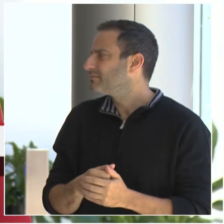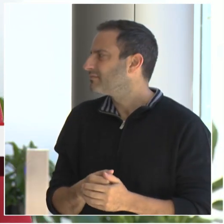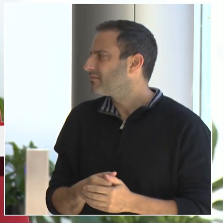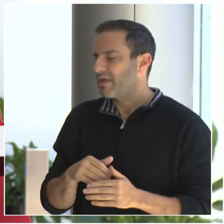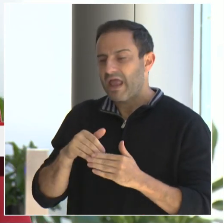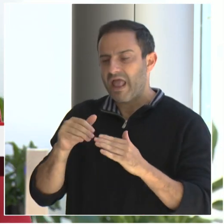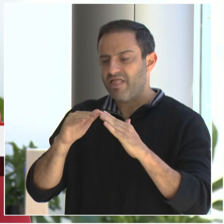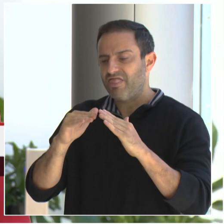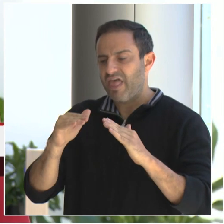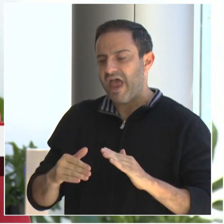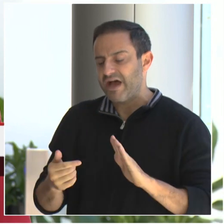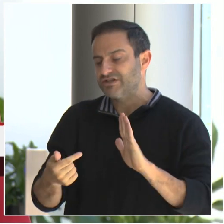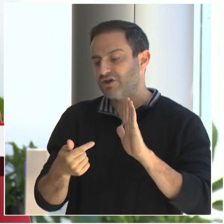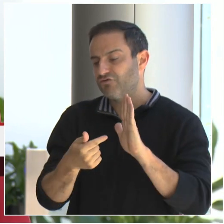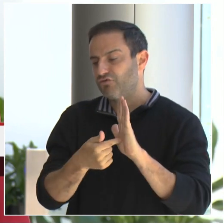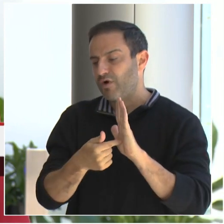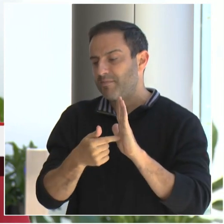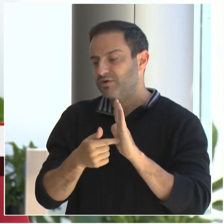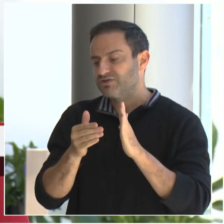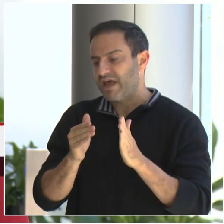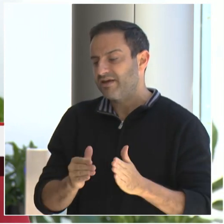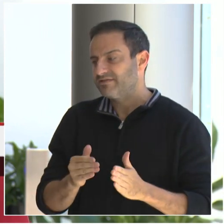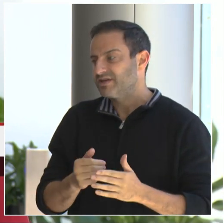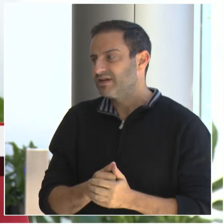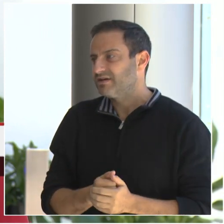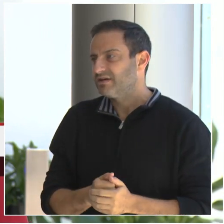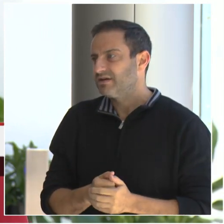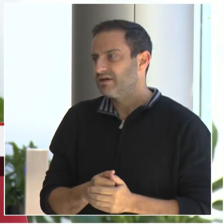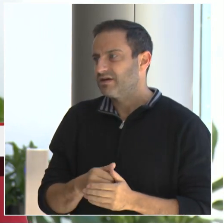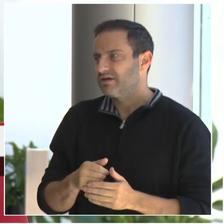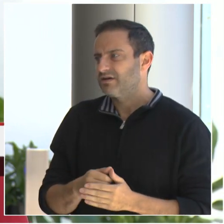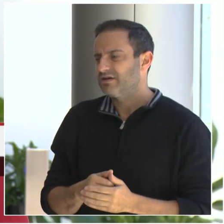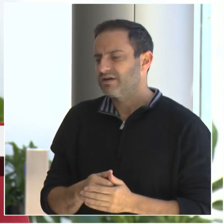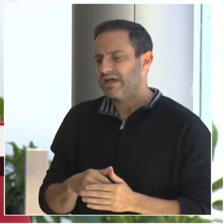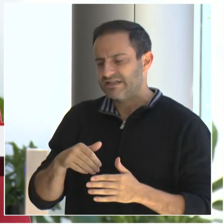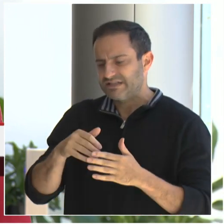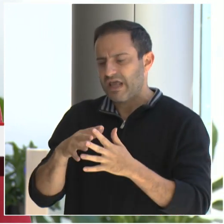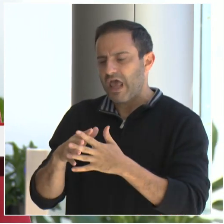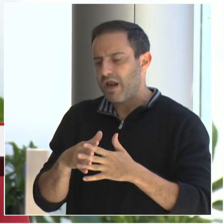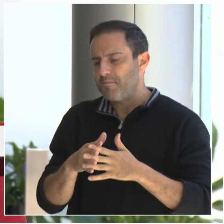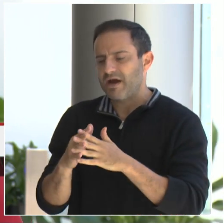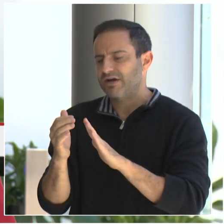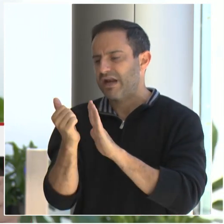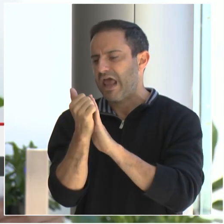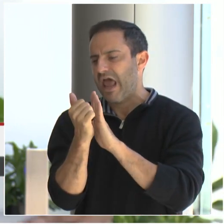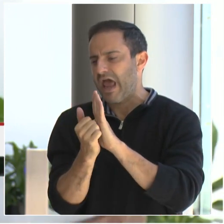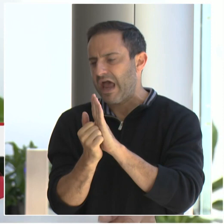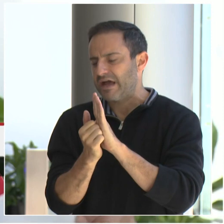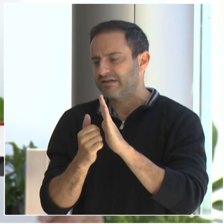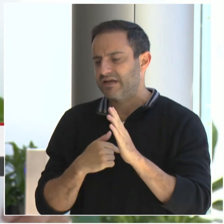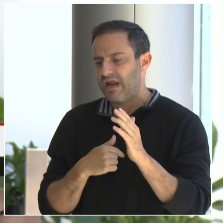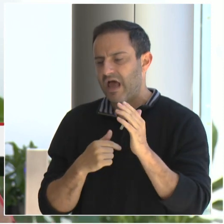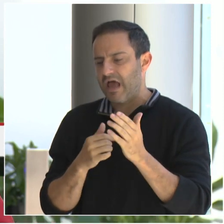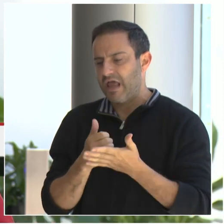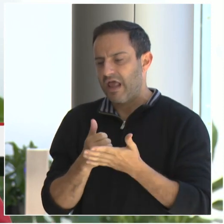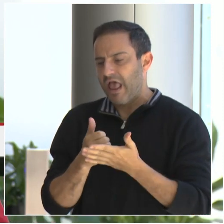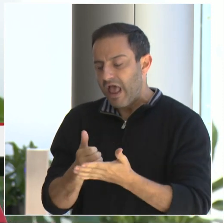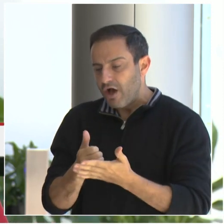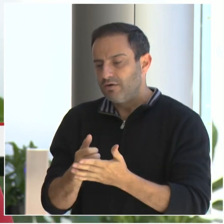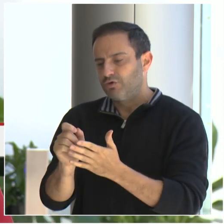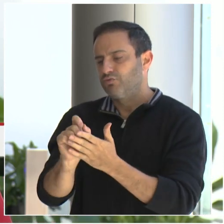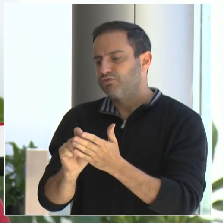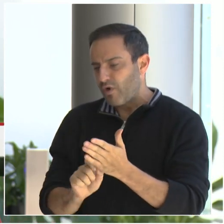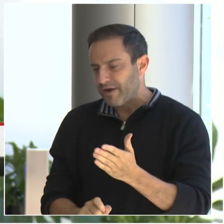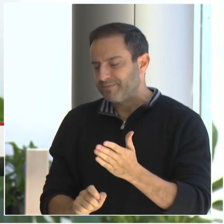of Representatives passed Invest in American Act, which I helped author. At the